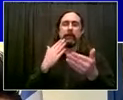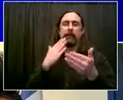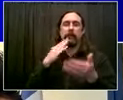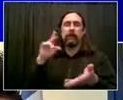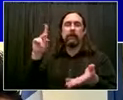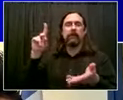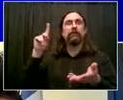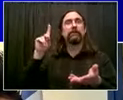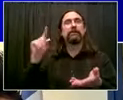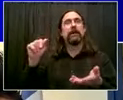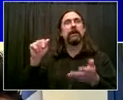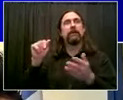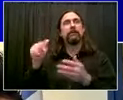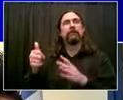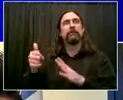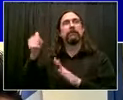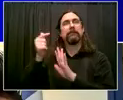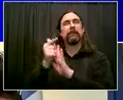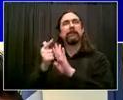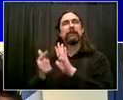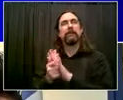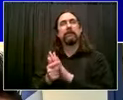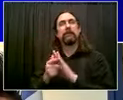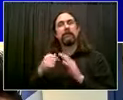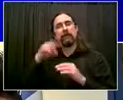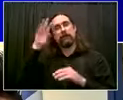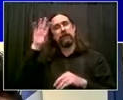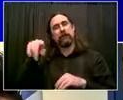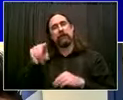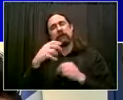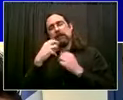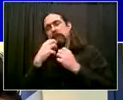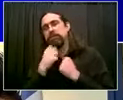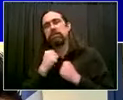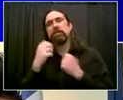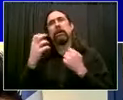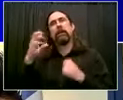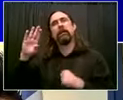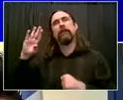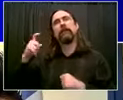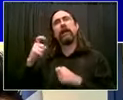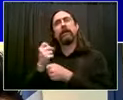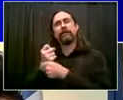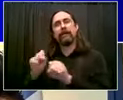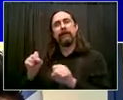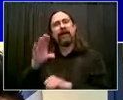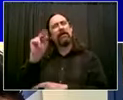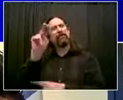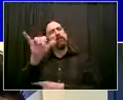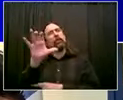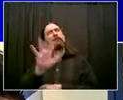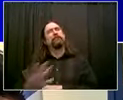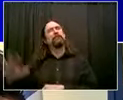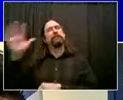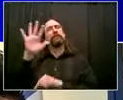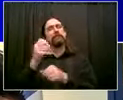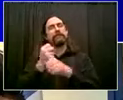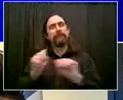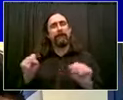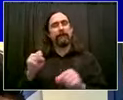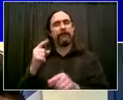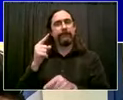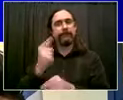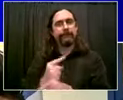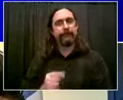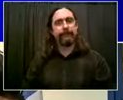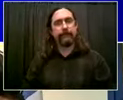the Bronx safe and the whole city safe. And I think it's really important that people note you're the chief law enforcement officer in the Bronx, and you're talking about the community